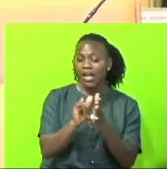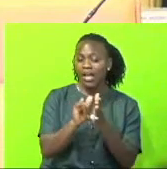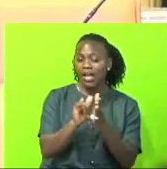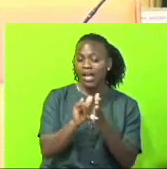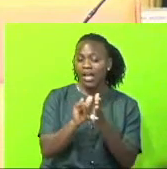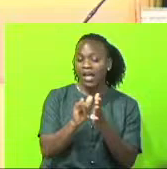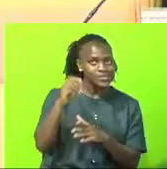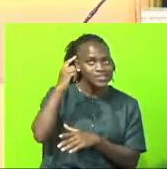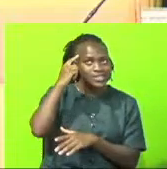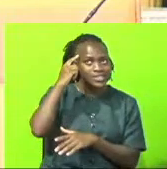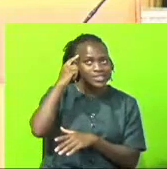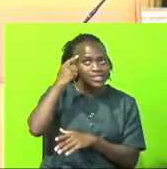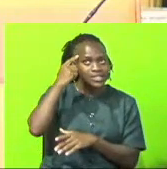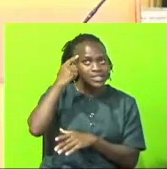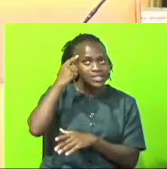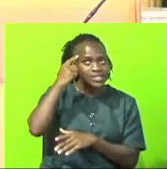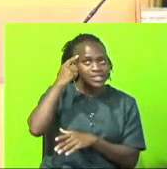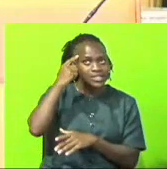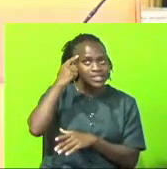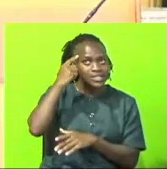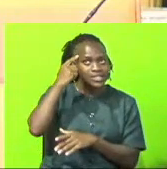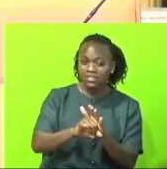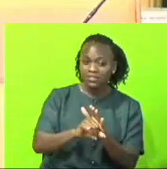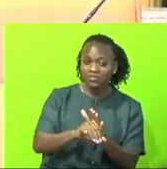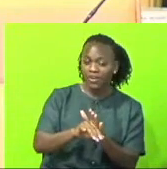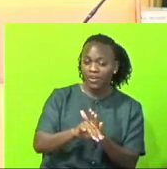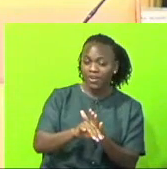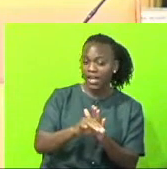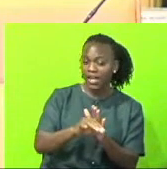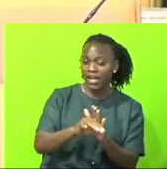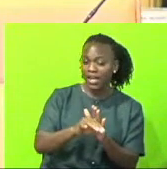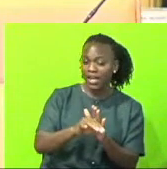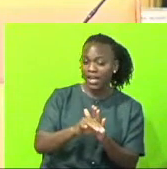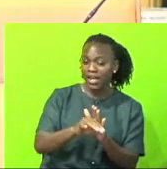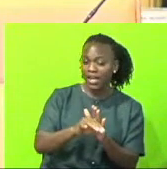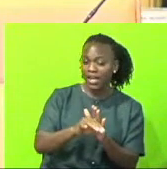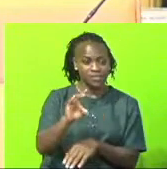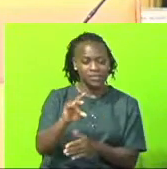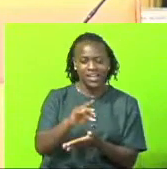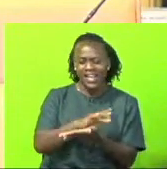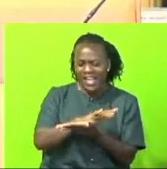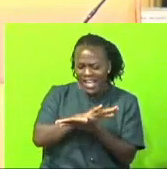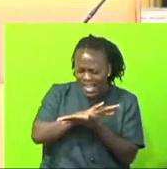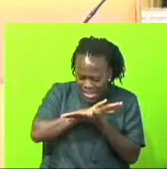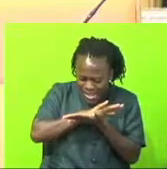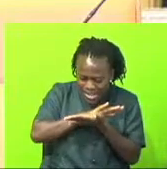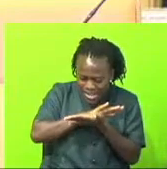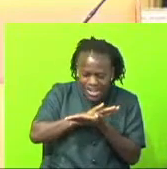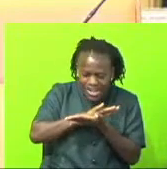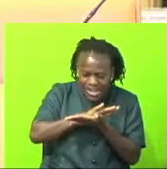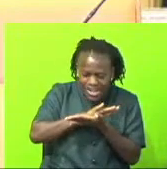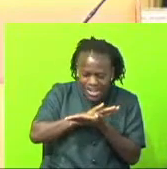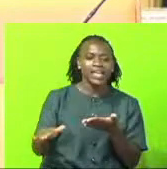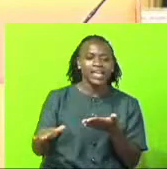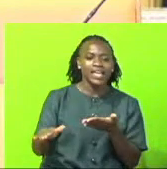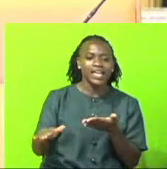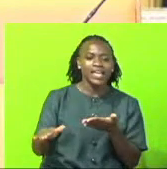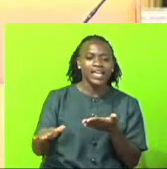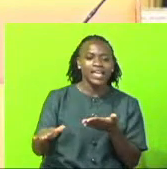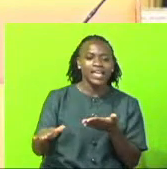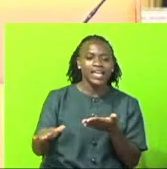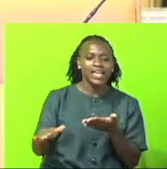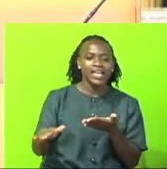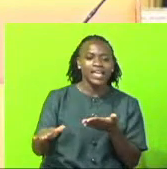97 are clearly given birth by the conduct of our four